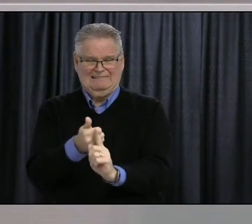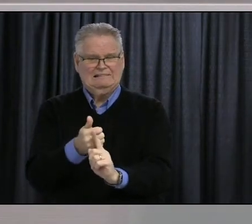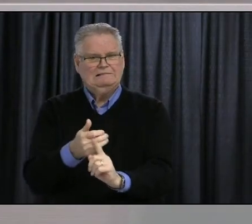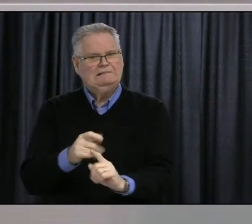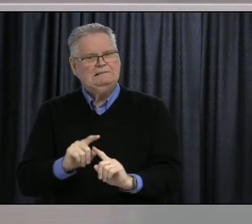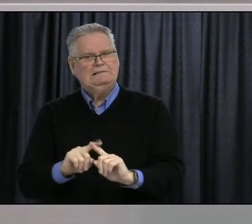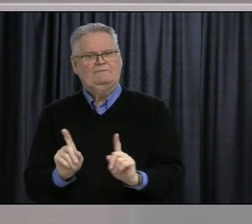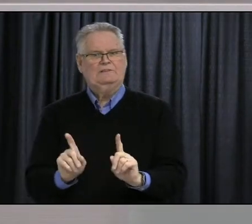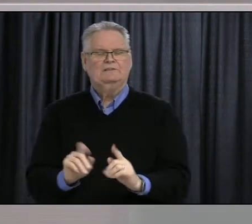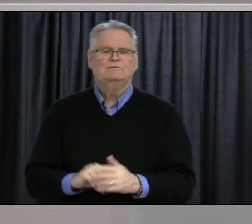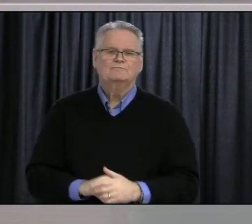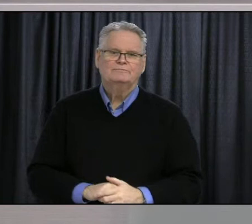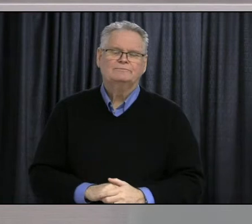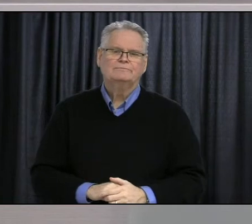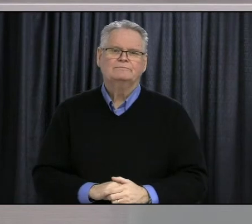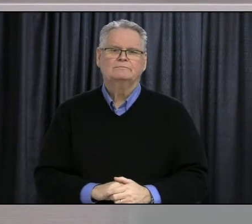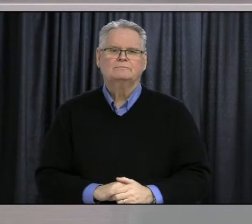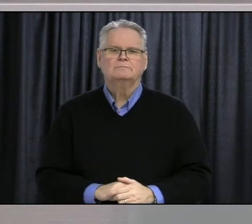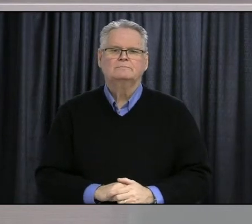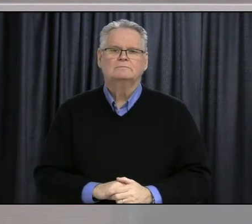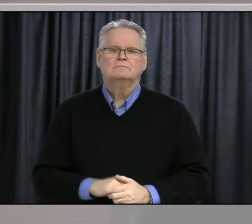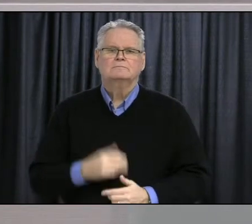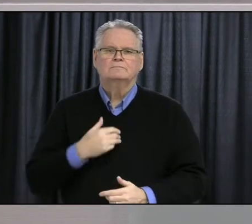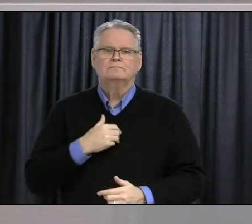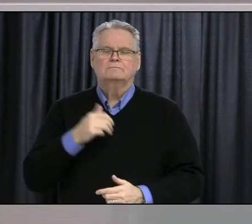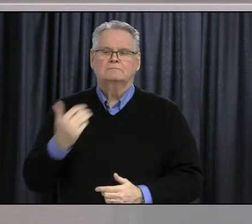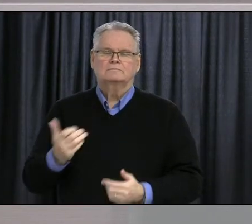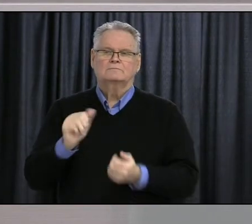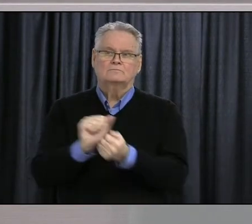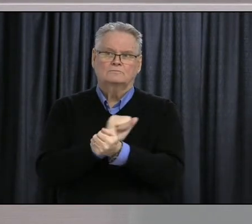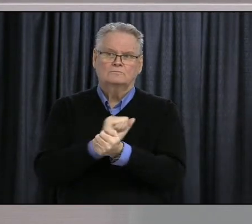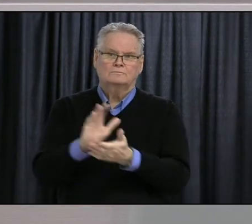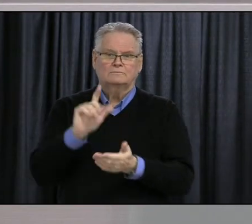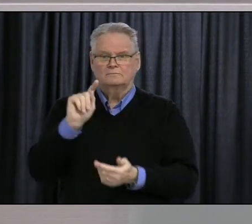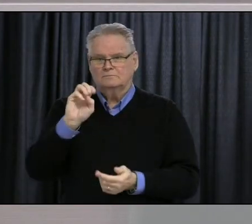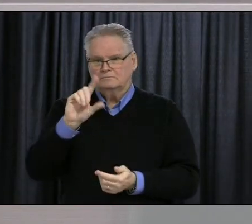Our next questions are from Peter Jackson with The Telegram. Please go ahead.